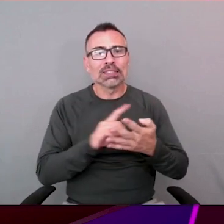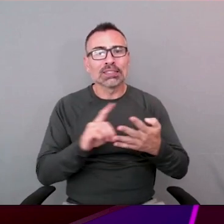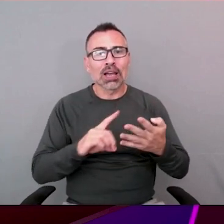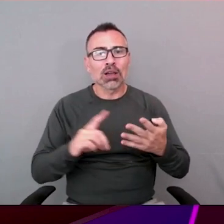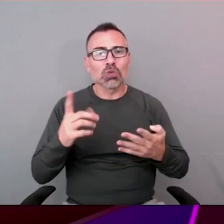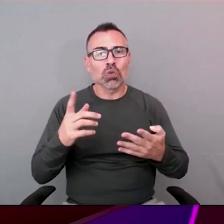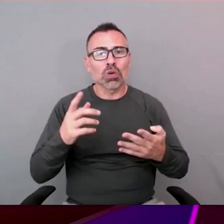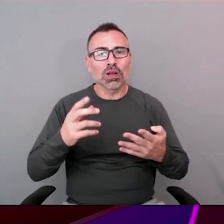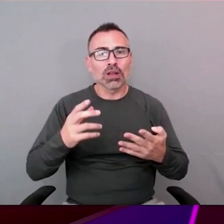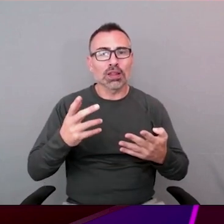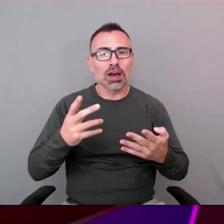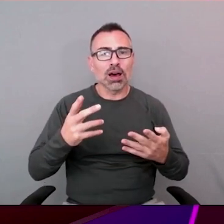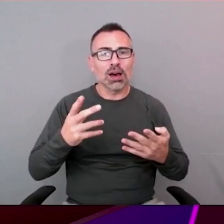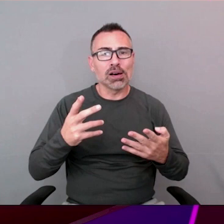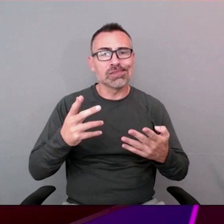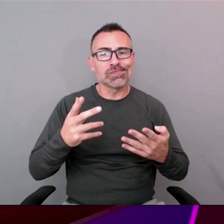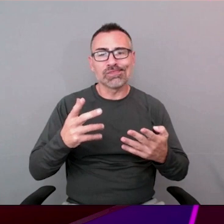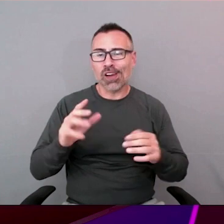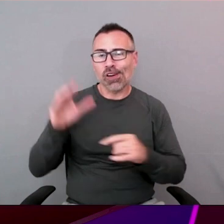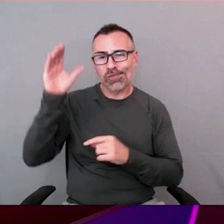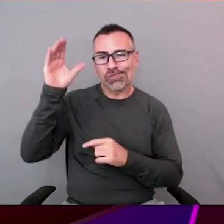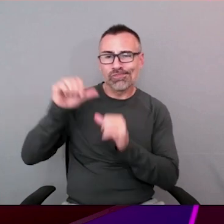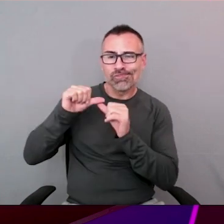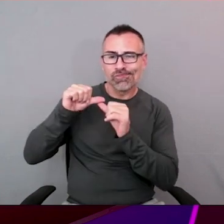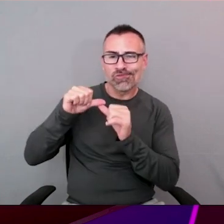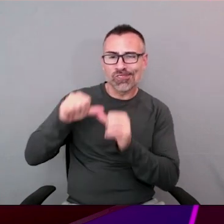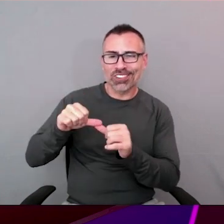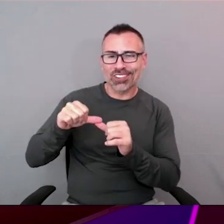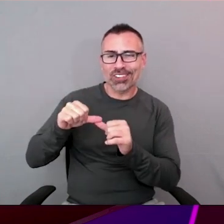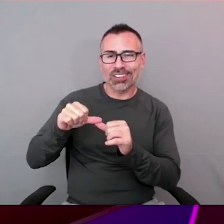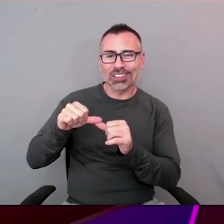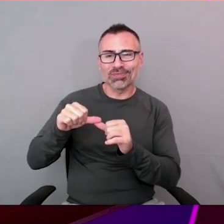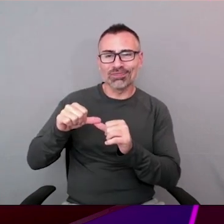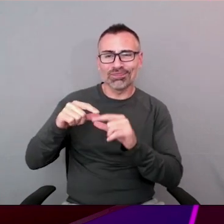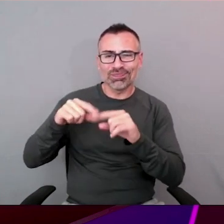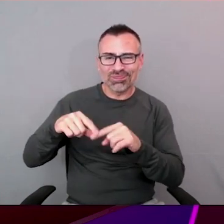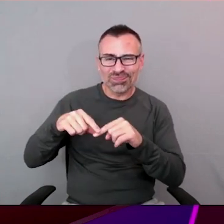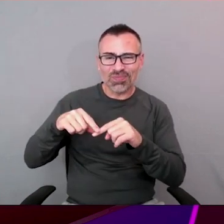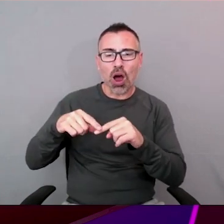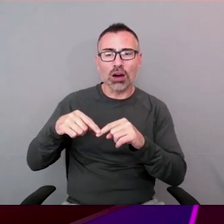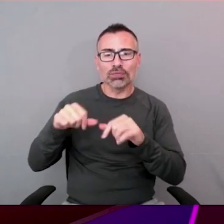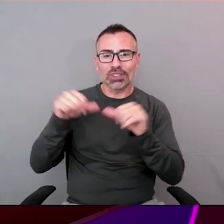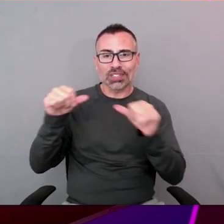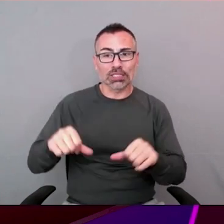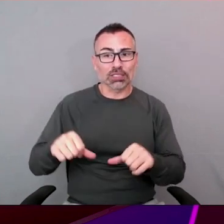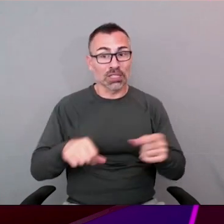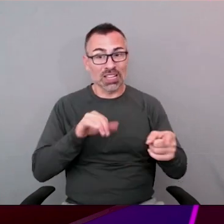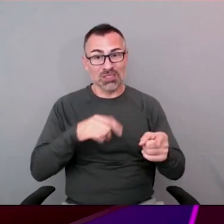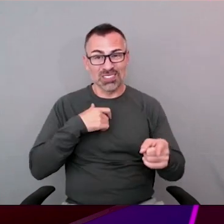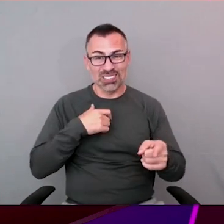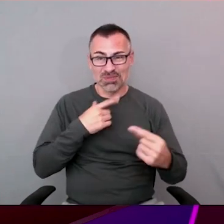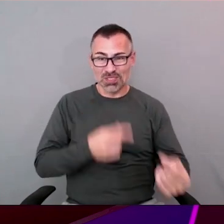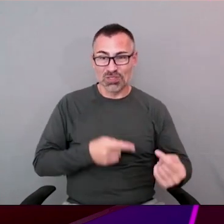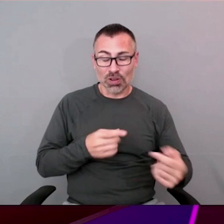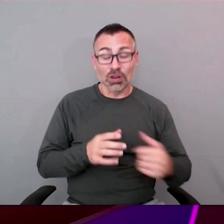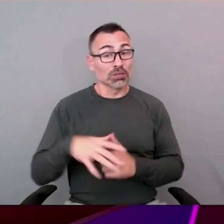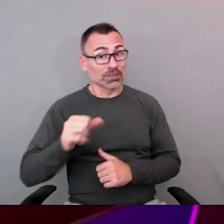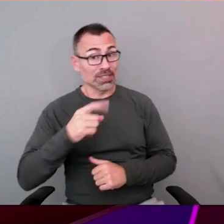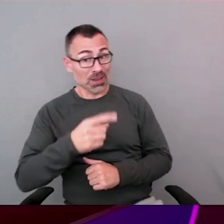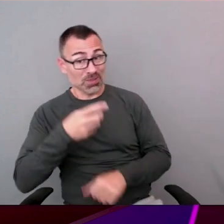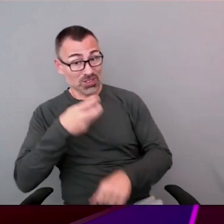weighted towards that category. So I think just further validation of the fact that security really is priority number 1 and